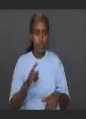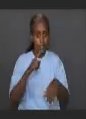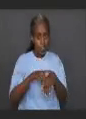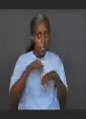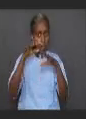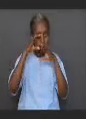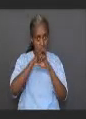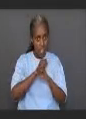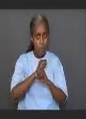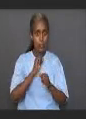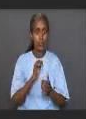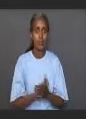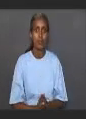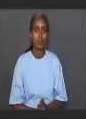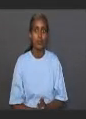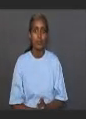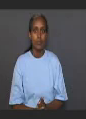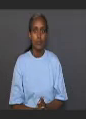Time's up.